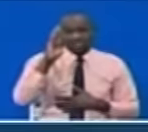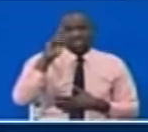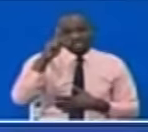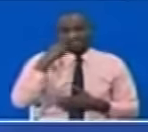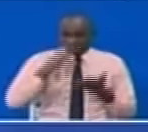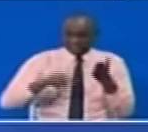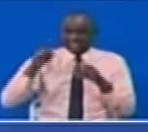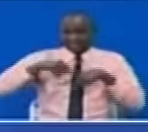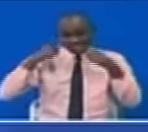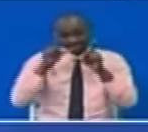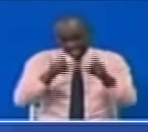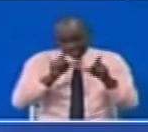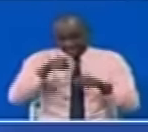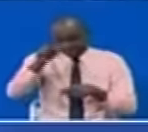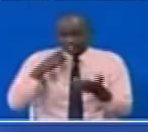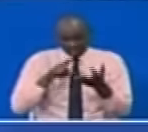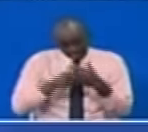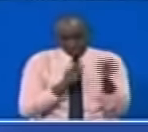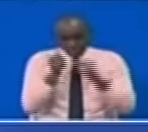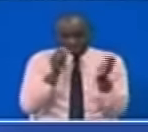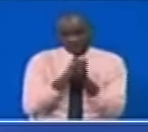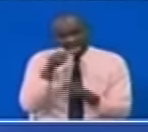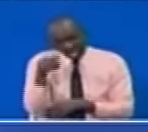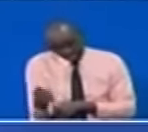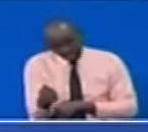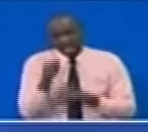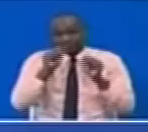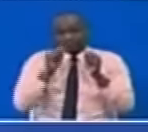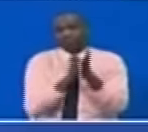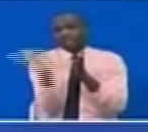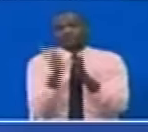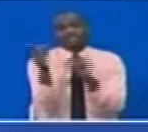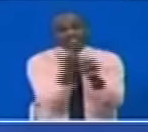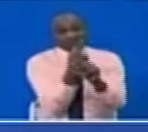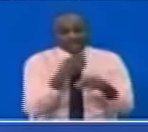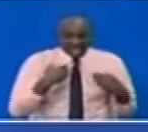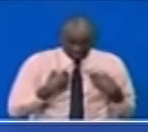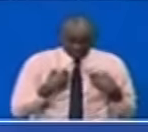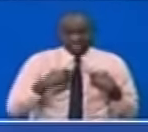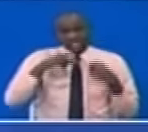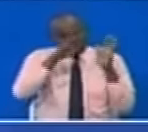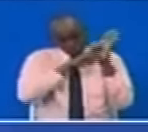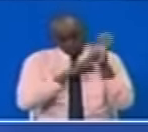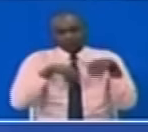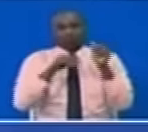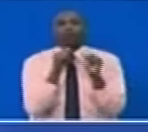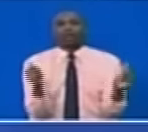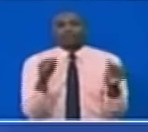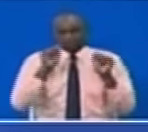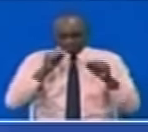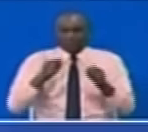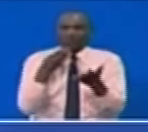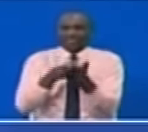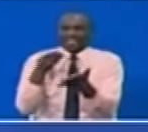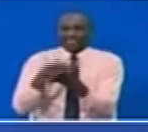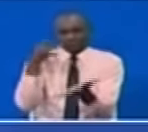licensing will encourage innovation, competition, and increased outreach, which is in line with the regulator's mandate to enhance financial inclusion